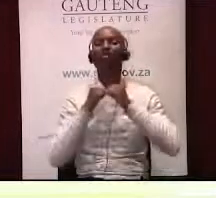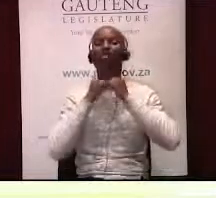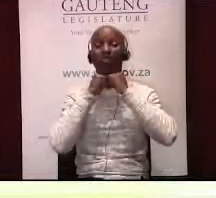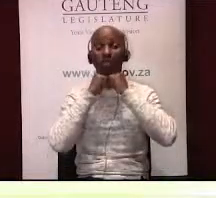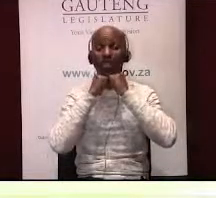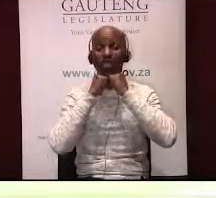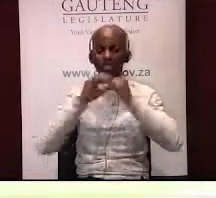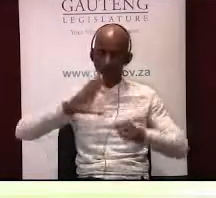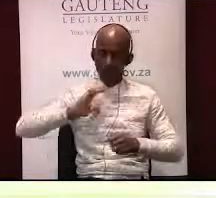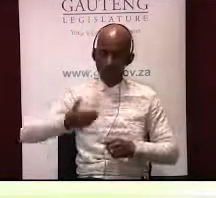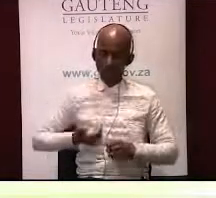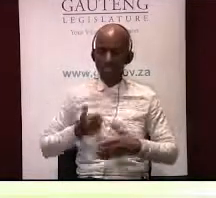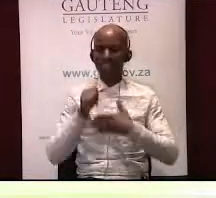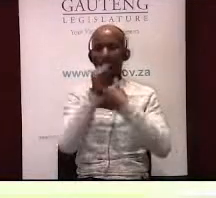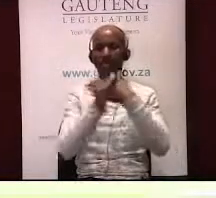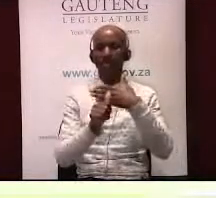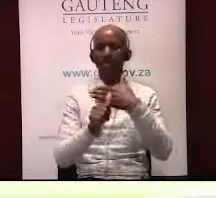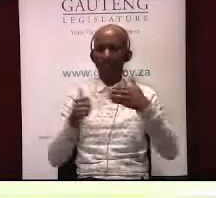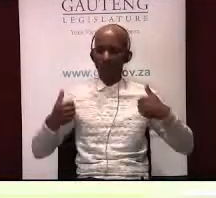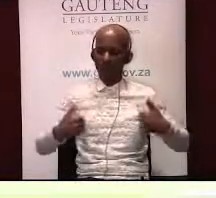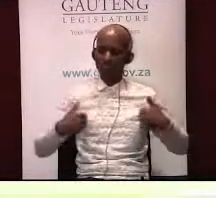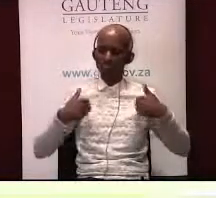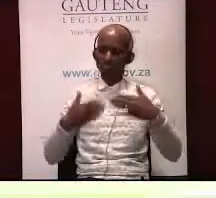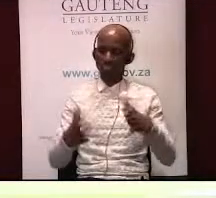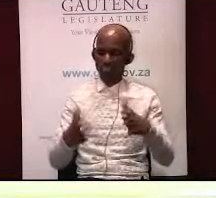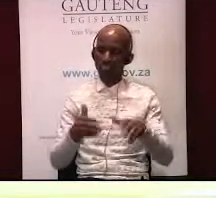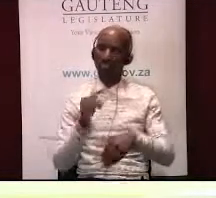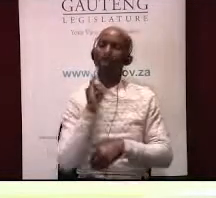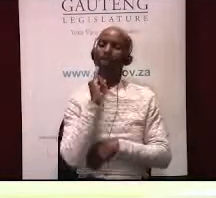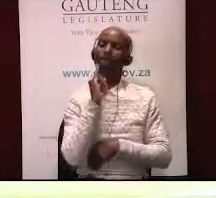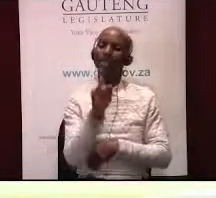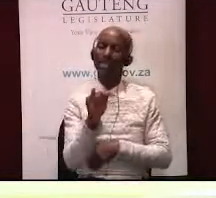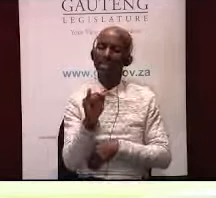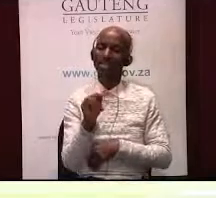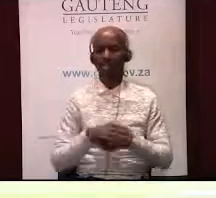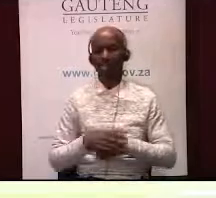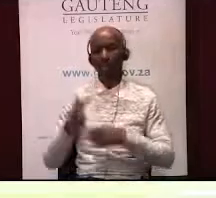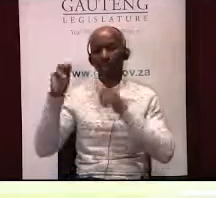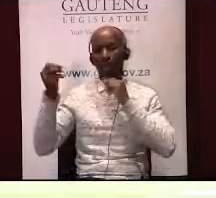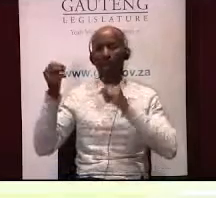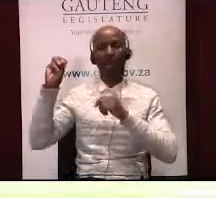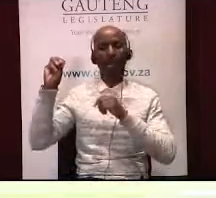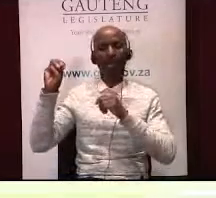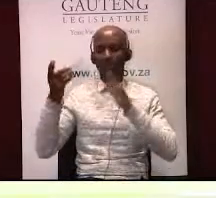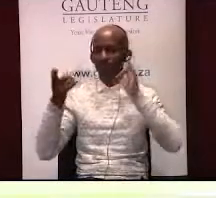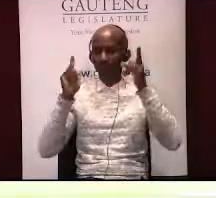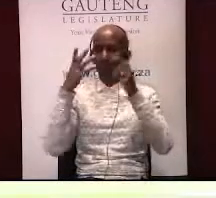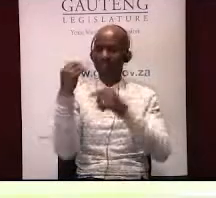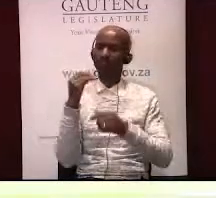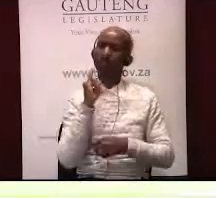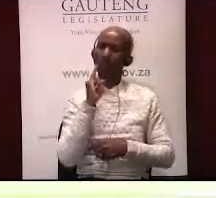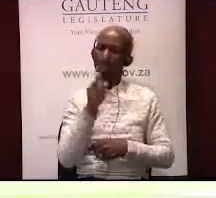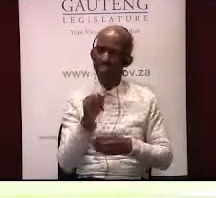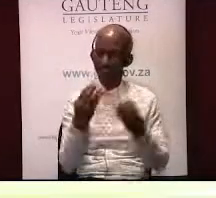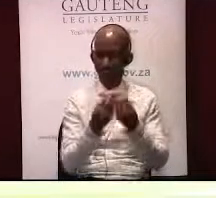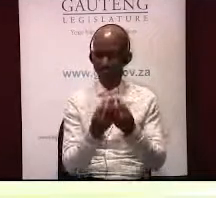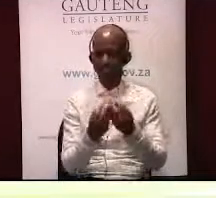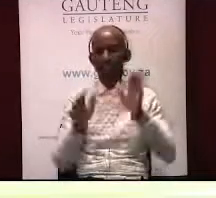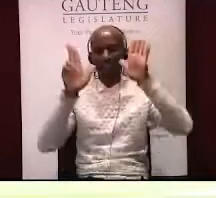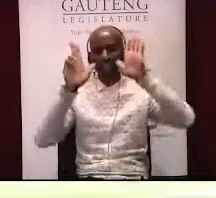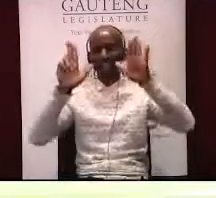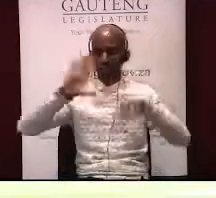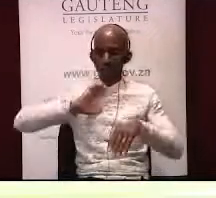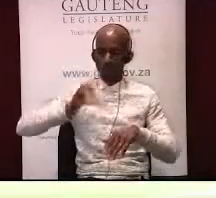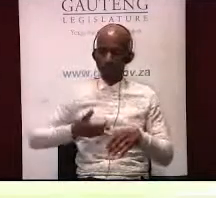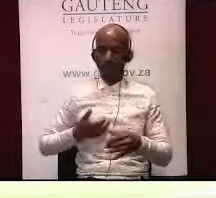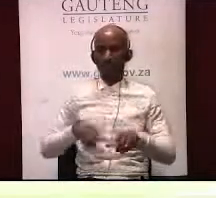is Women's Month, we started very badly in Mohale. We had the atrocity of 8 women